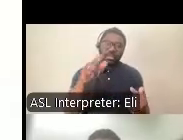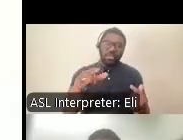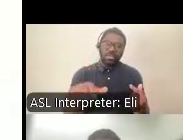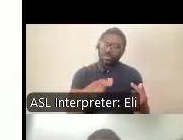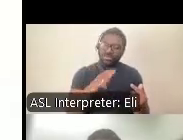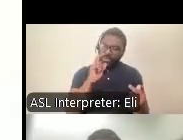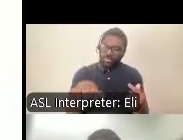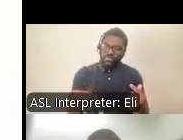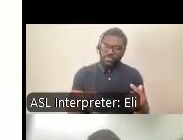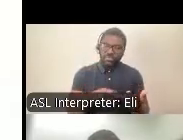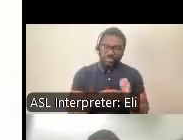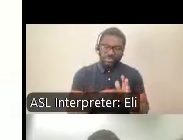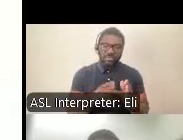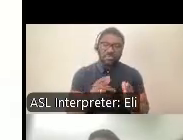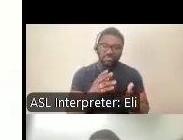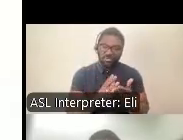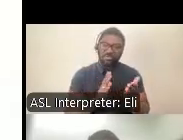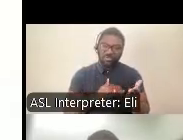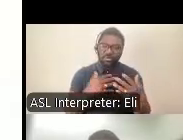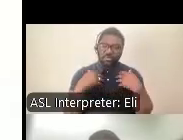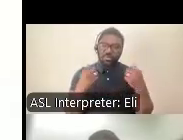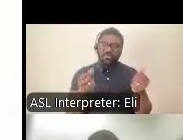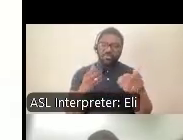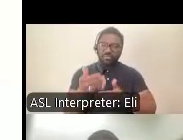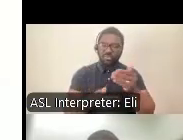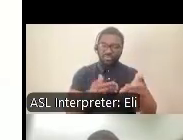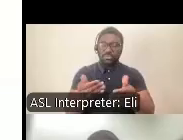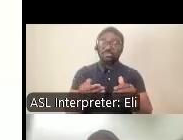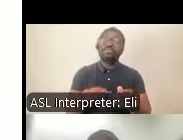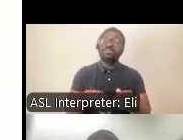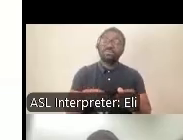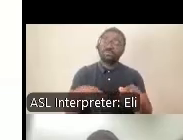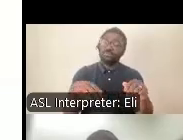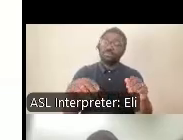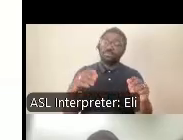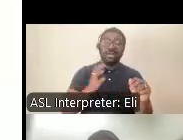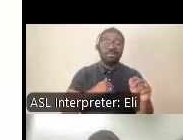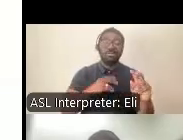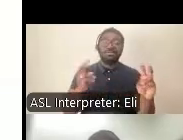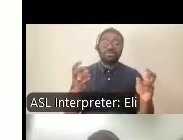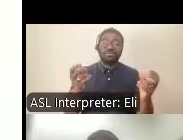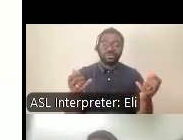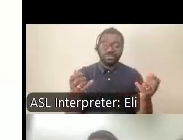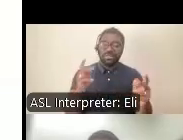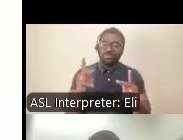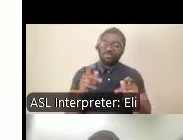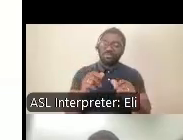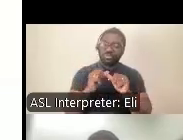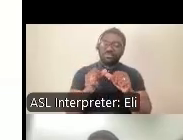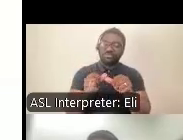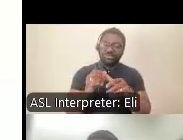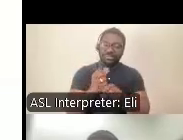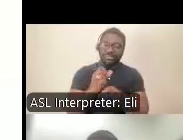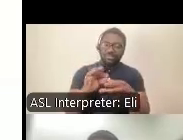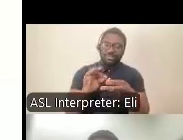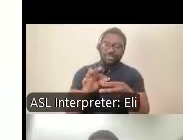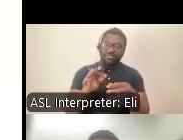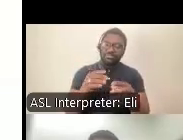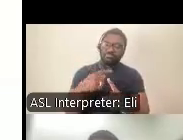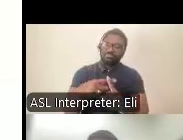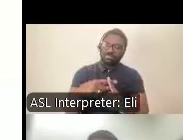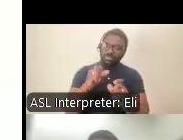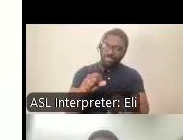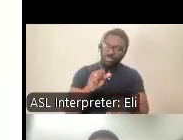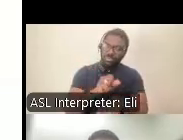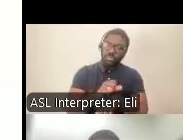is where today's webinar comes in, that folks should be consistently getting that message about employment from all those working with them, from